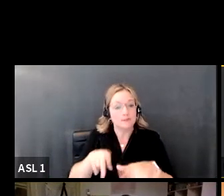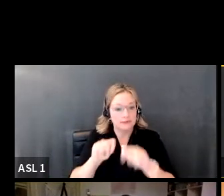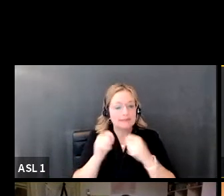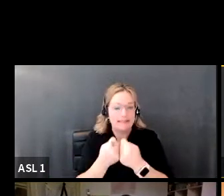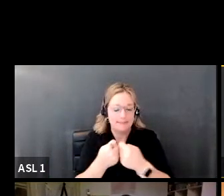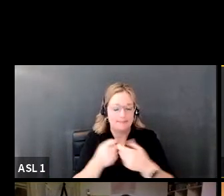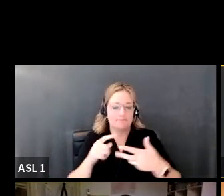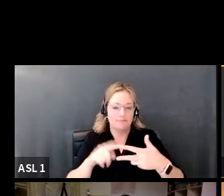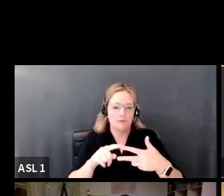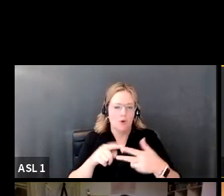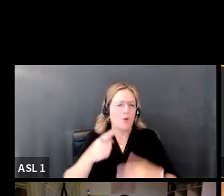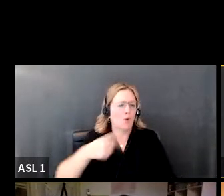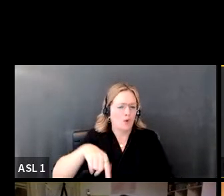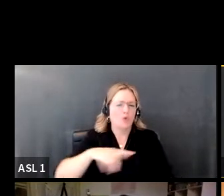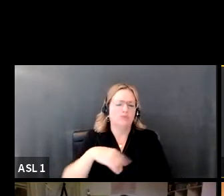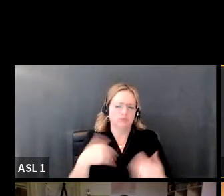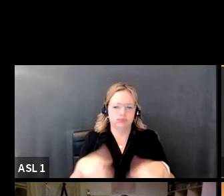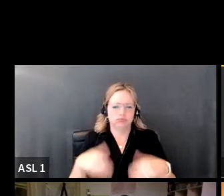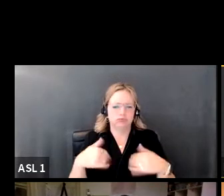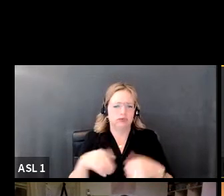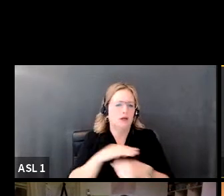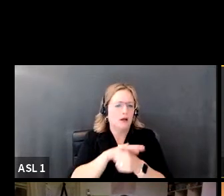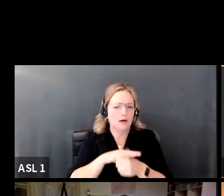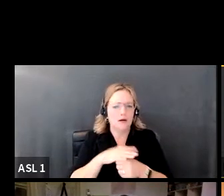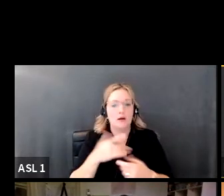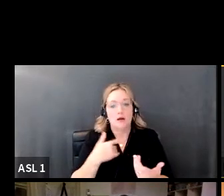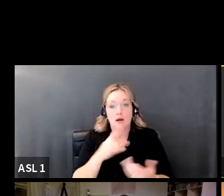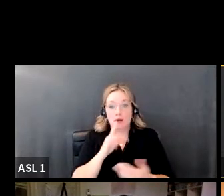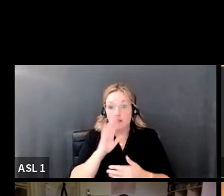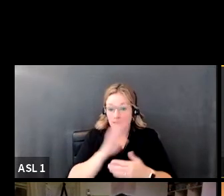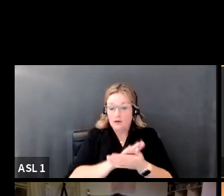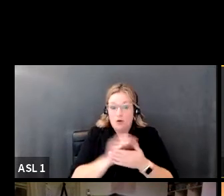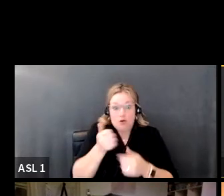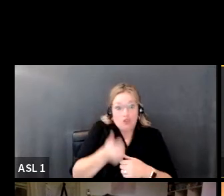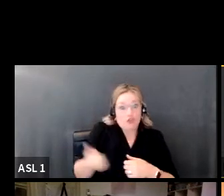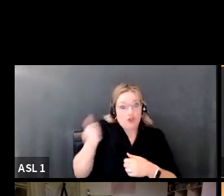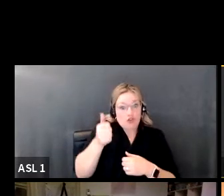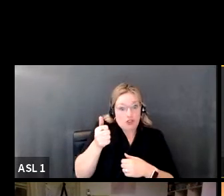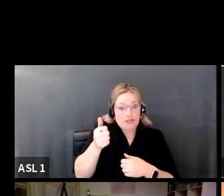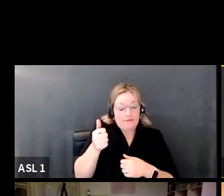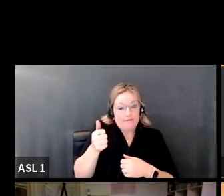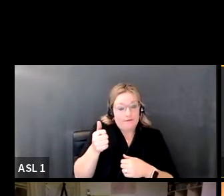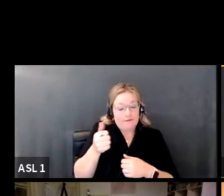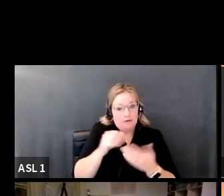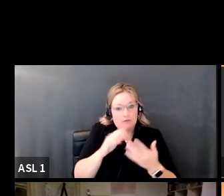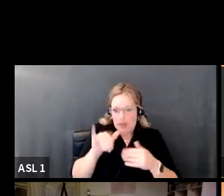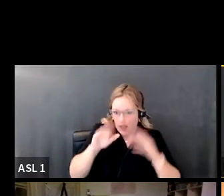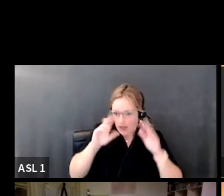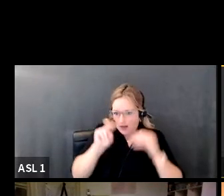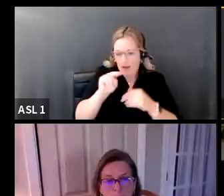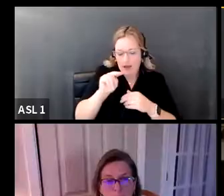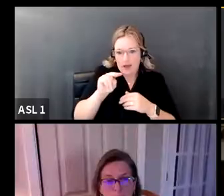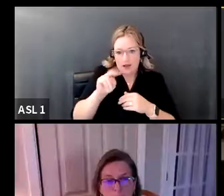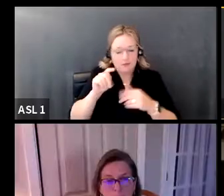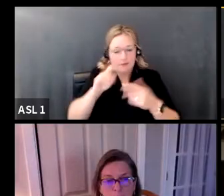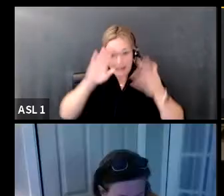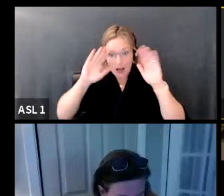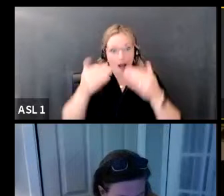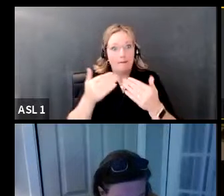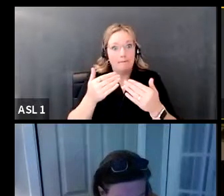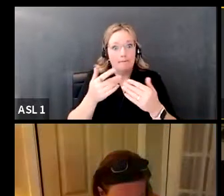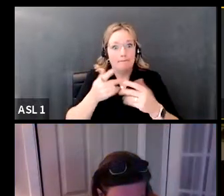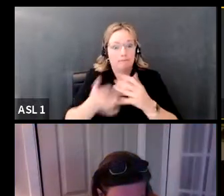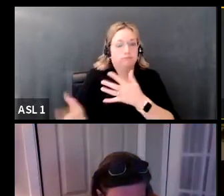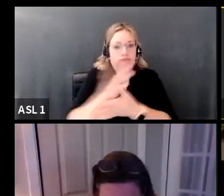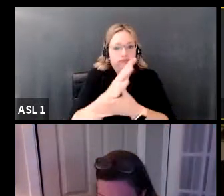appreciated our chief making this a priority when he came to ottawa there was a huge gap here and we know